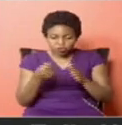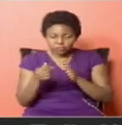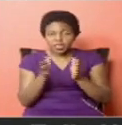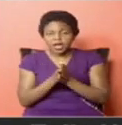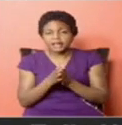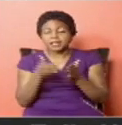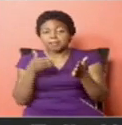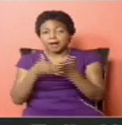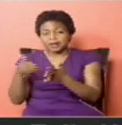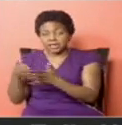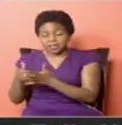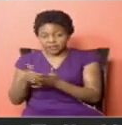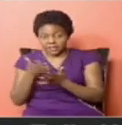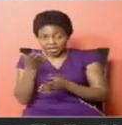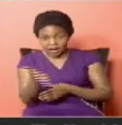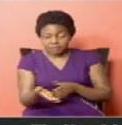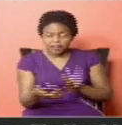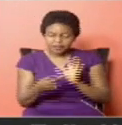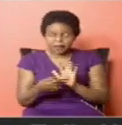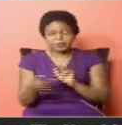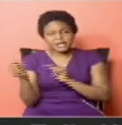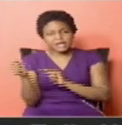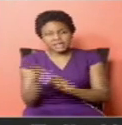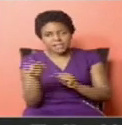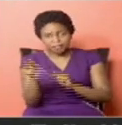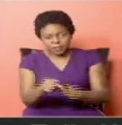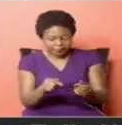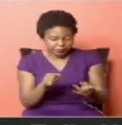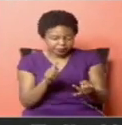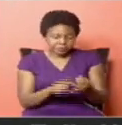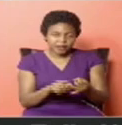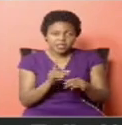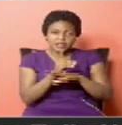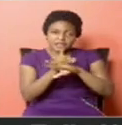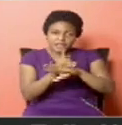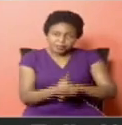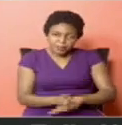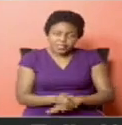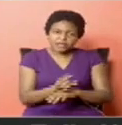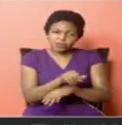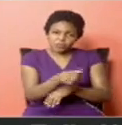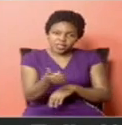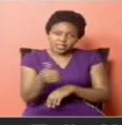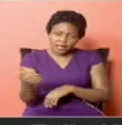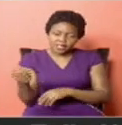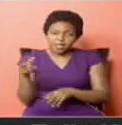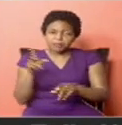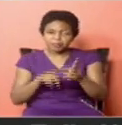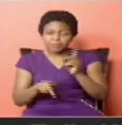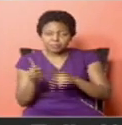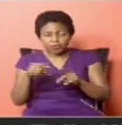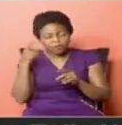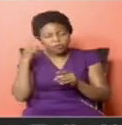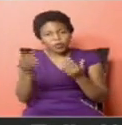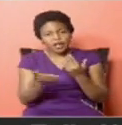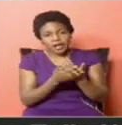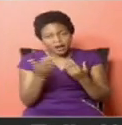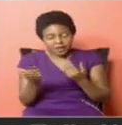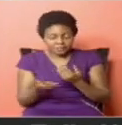face, such as stigma, dependence on other people for